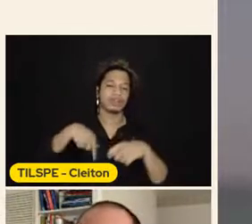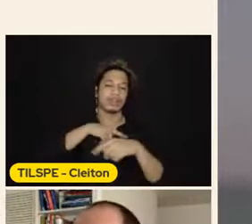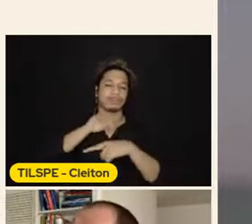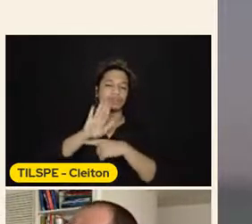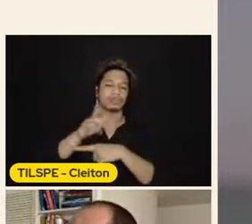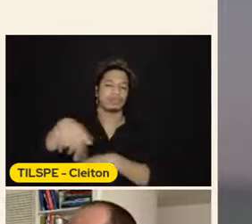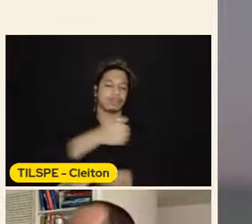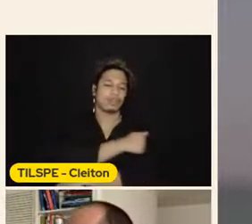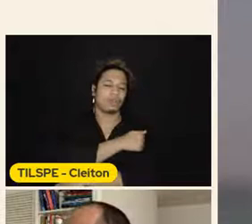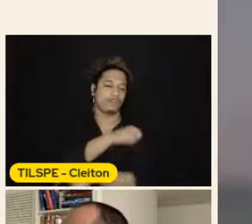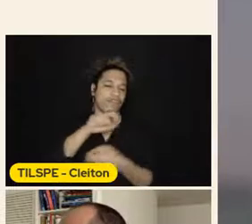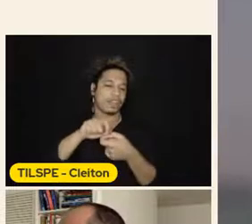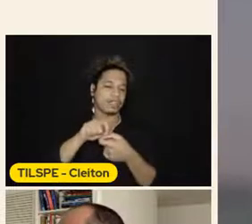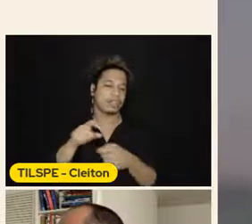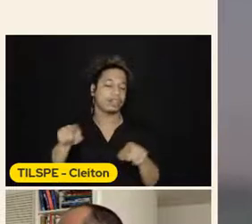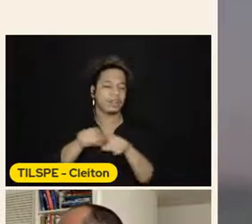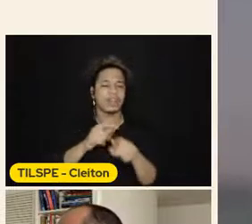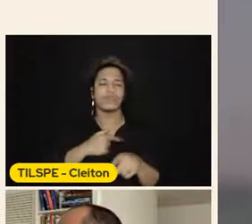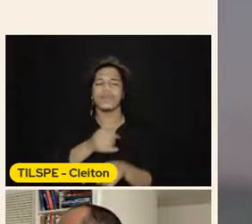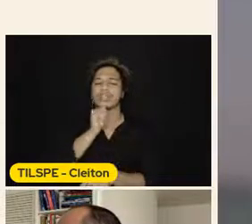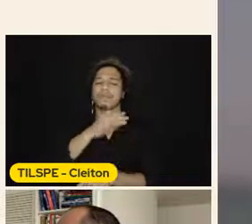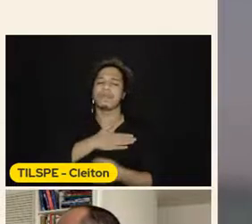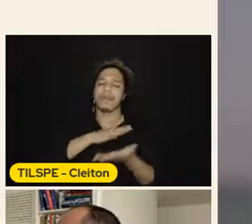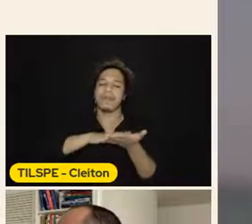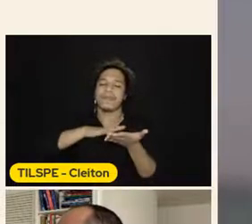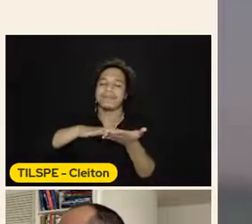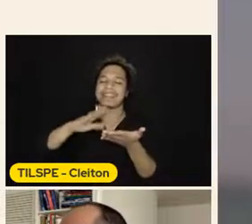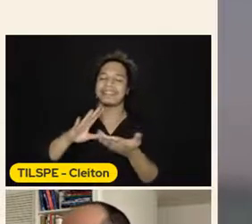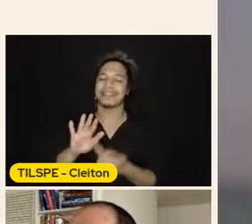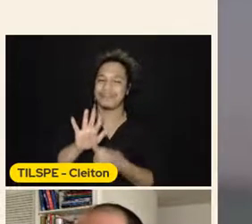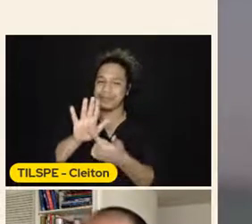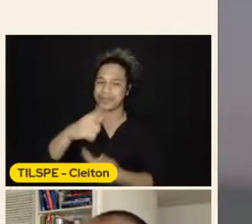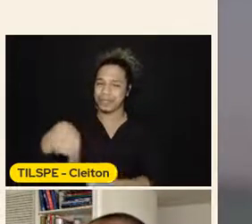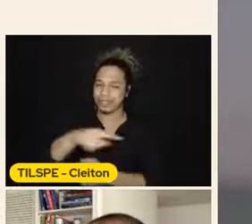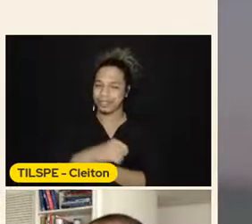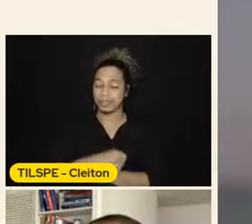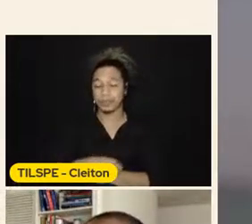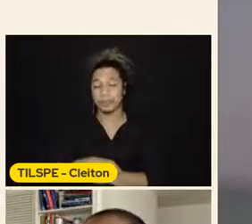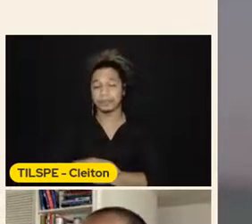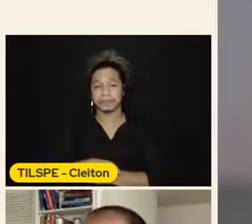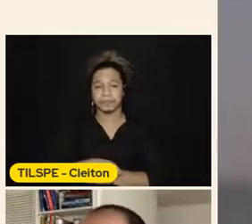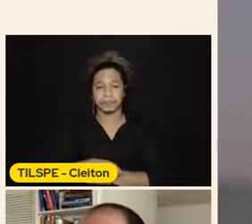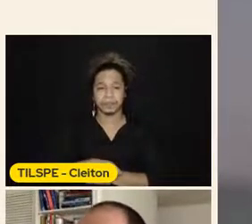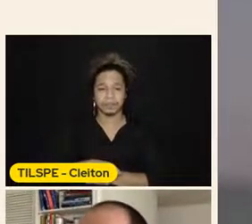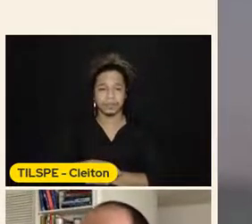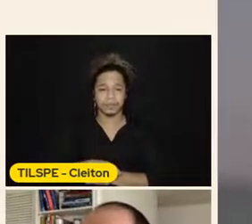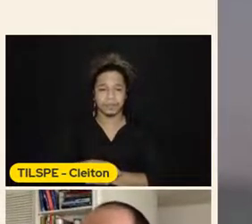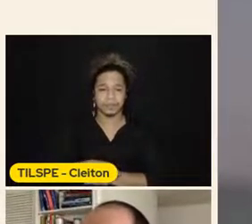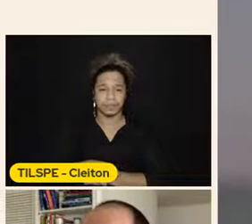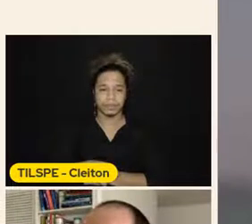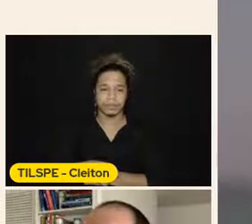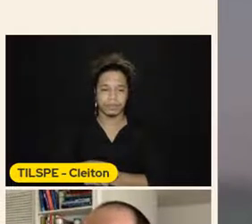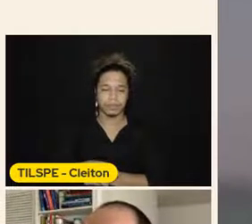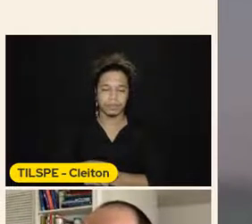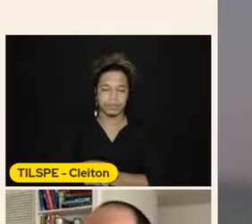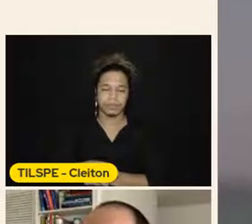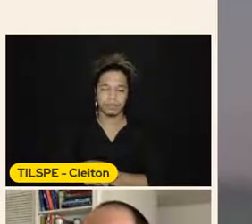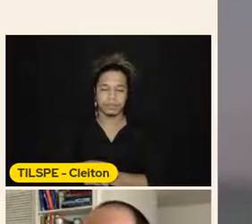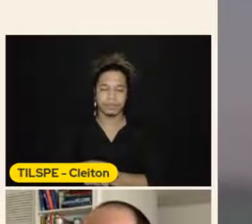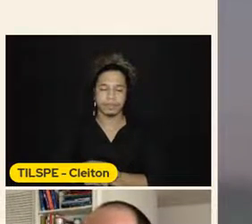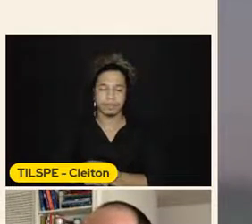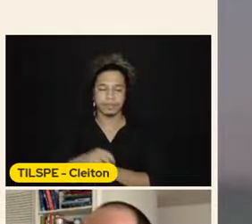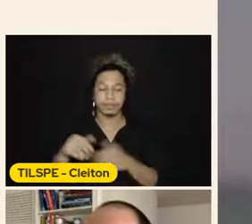my master thesis, and I'm very grateful that I was able to, it will come out now in November, that I was able to write